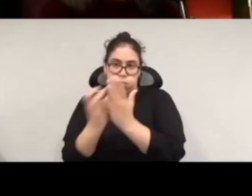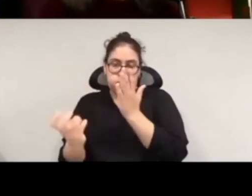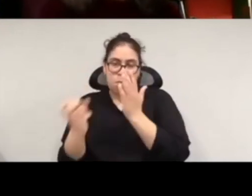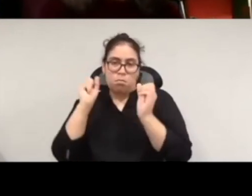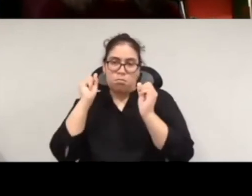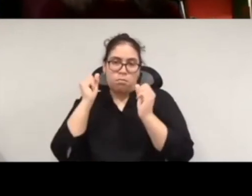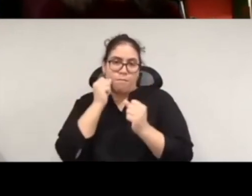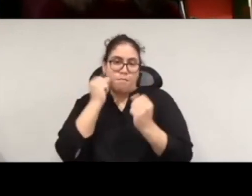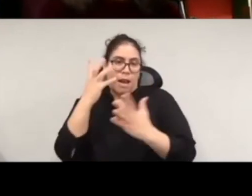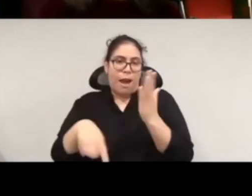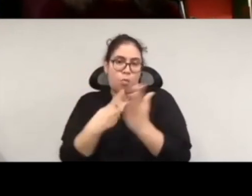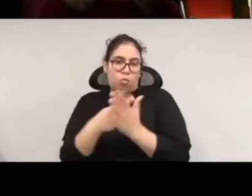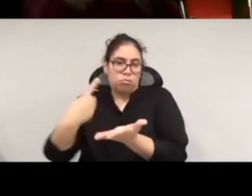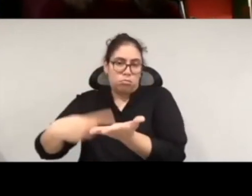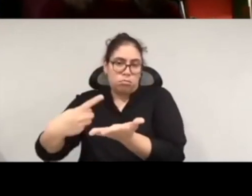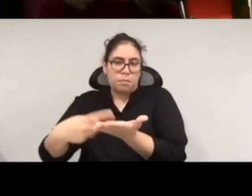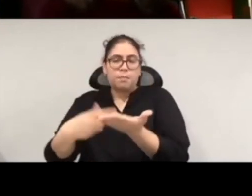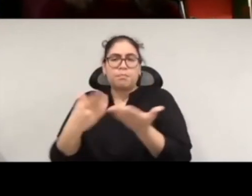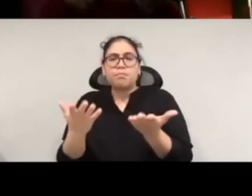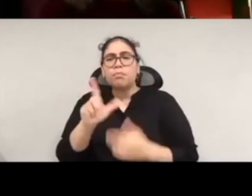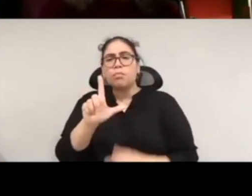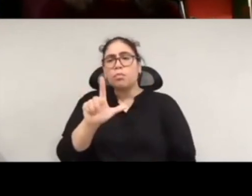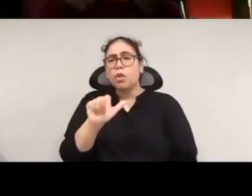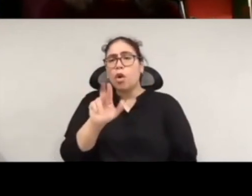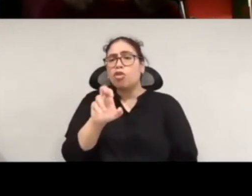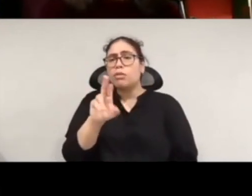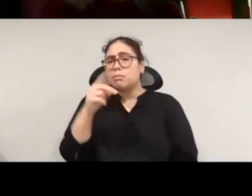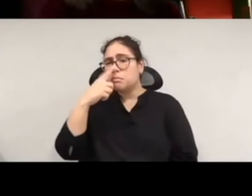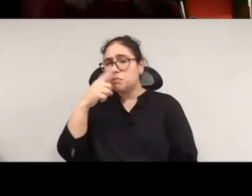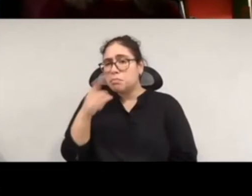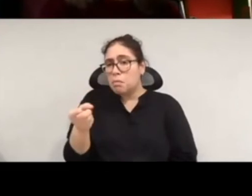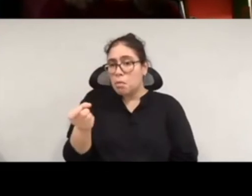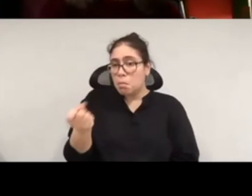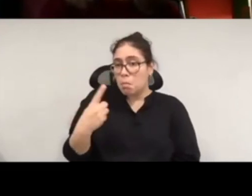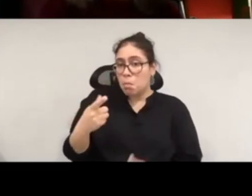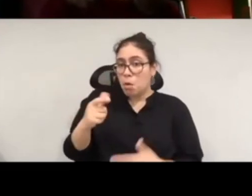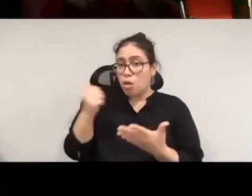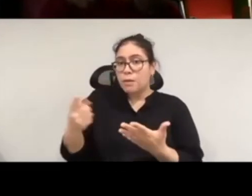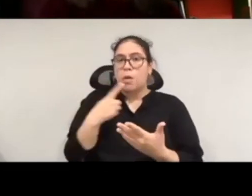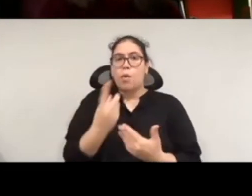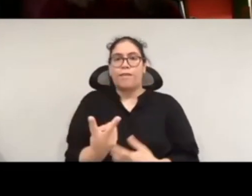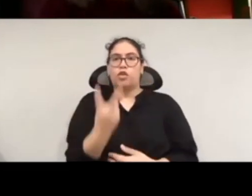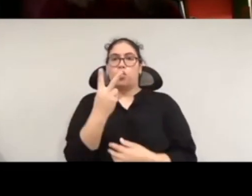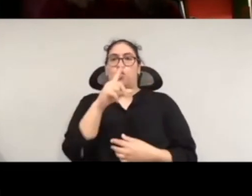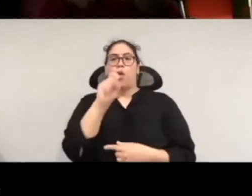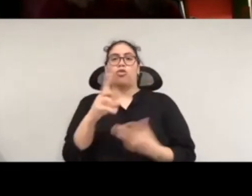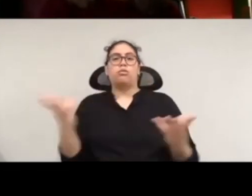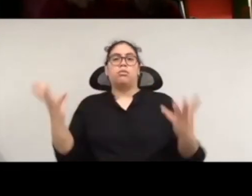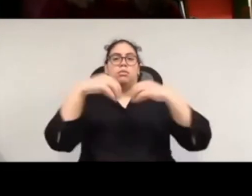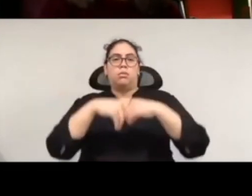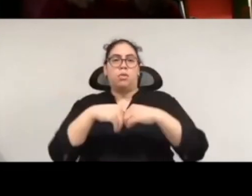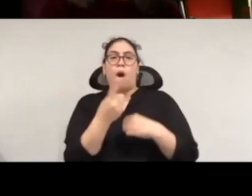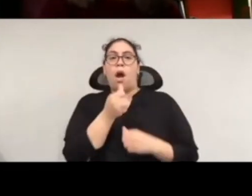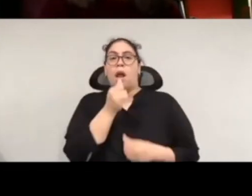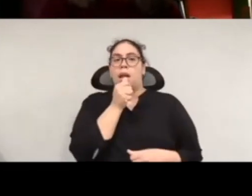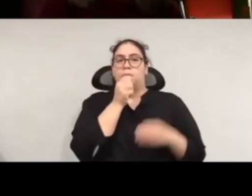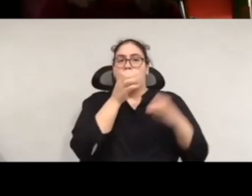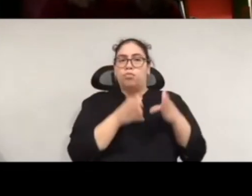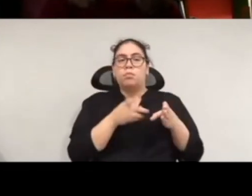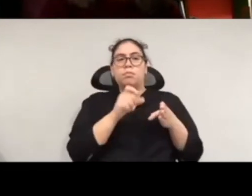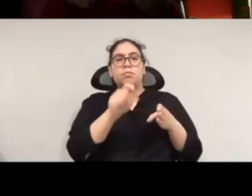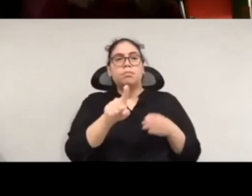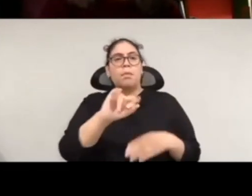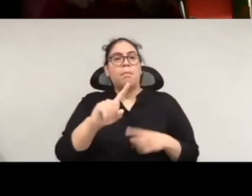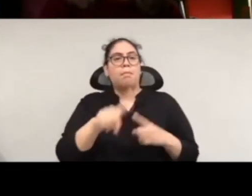what else can we help answer? I'm going to combine two questions here. One from Anonymous, which was specifically asking about Justin's